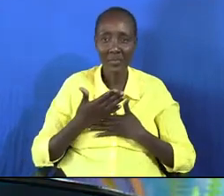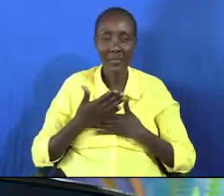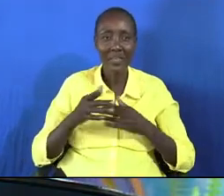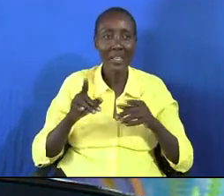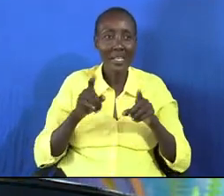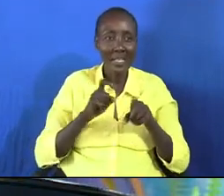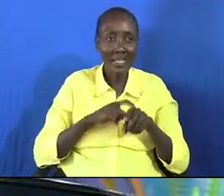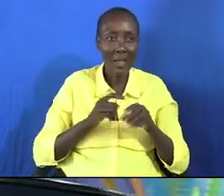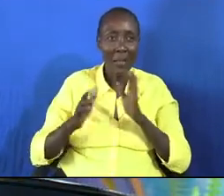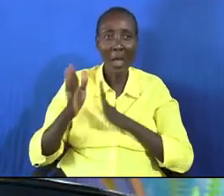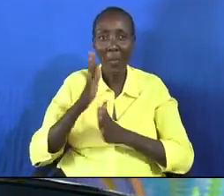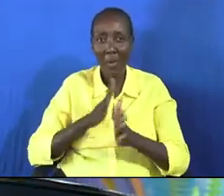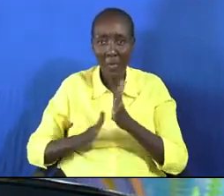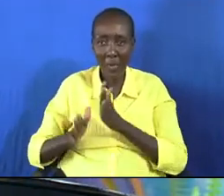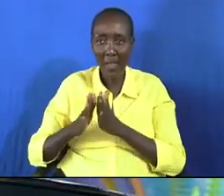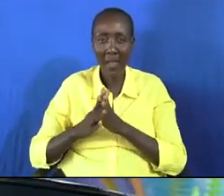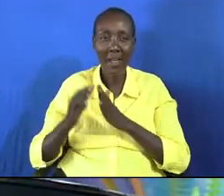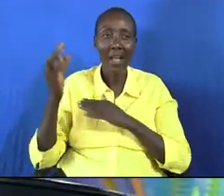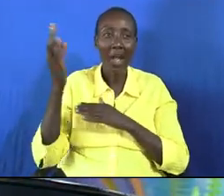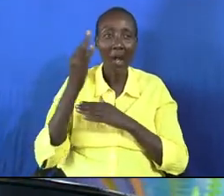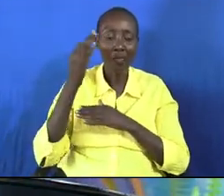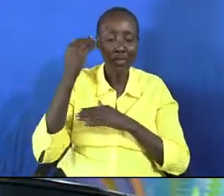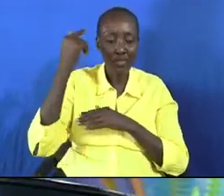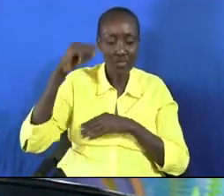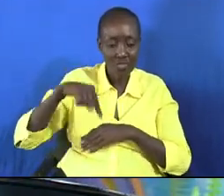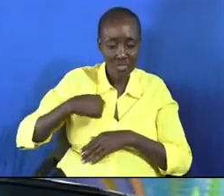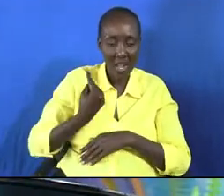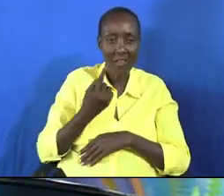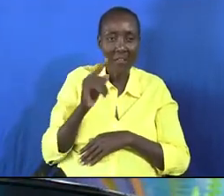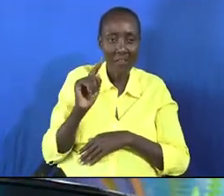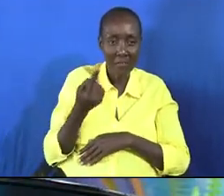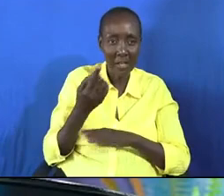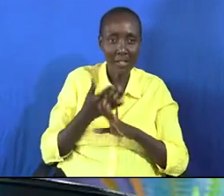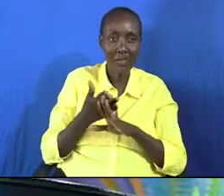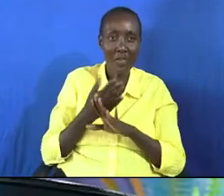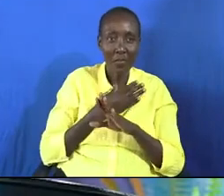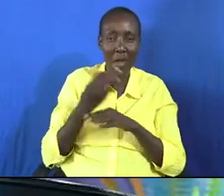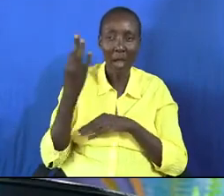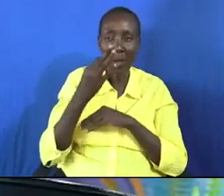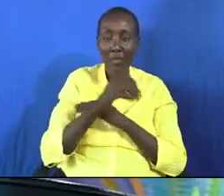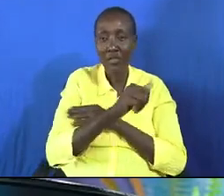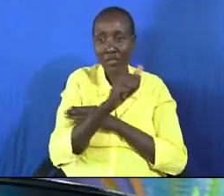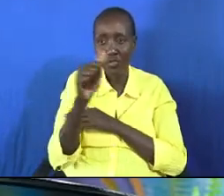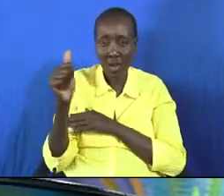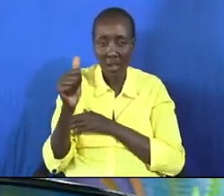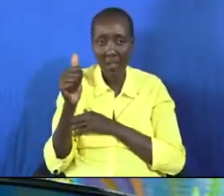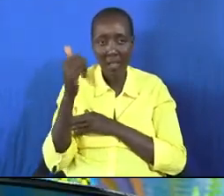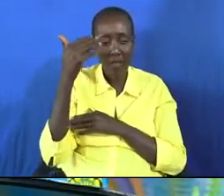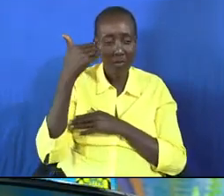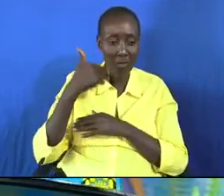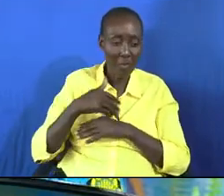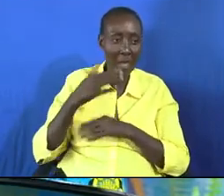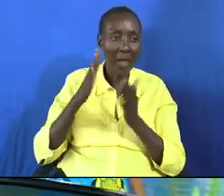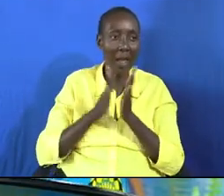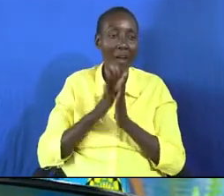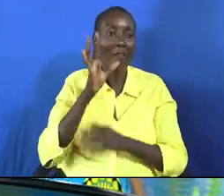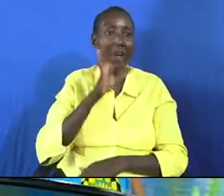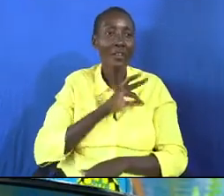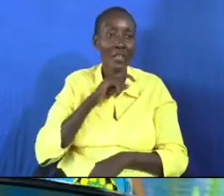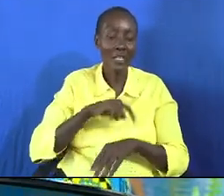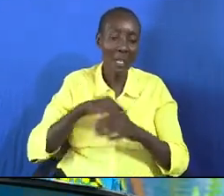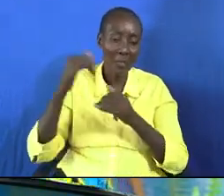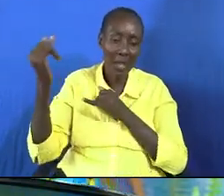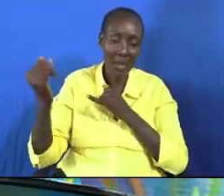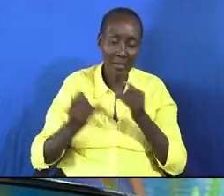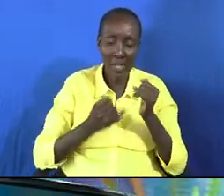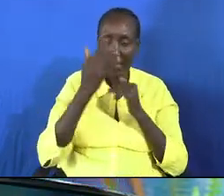as I prepare, I preach to myself before I preach to anyone. So for me, I take advantage when I'm